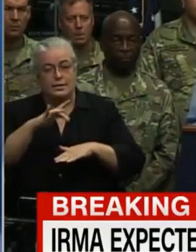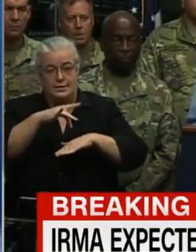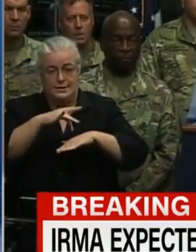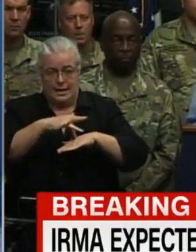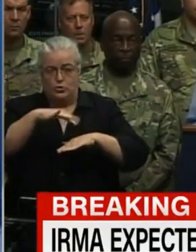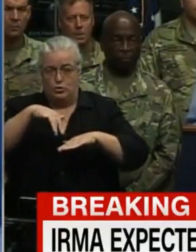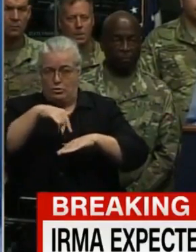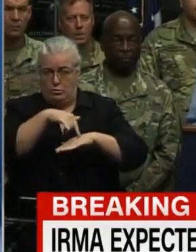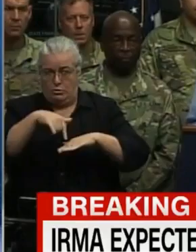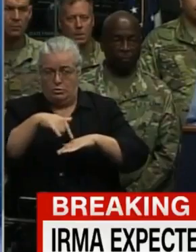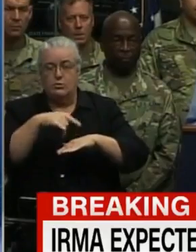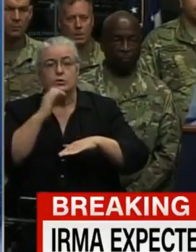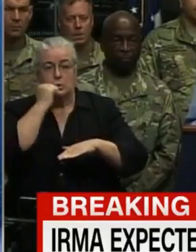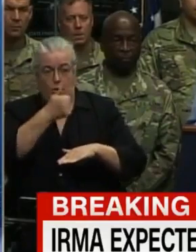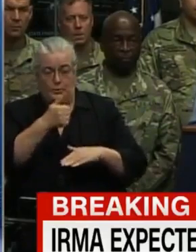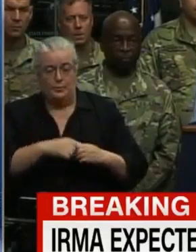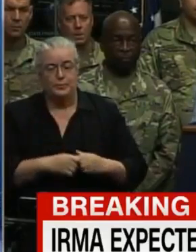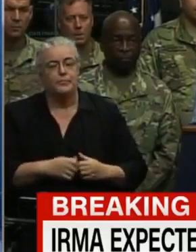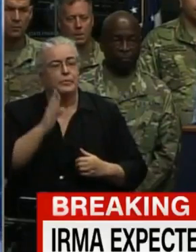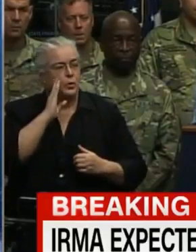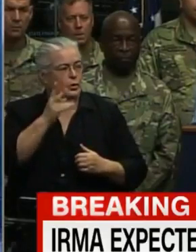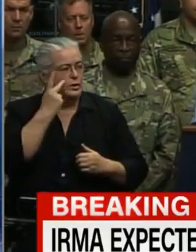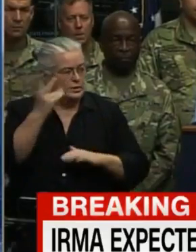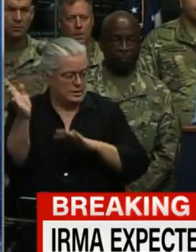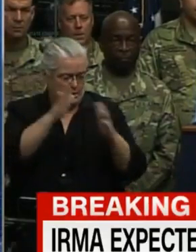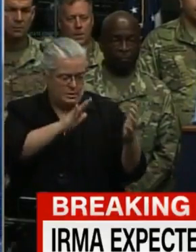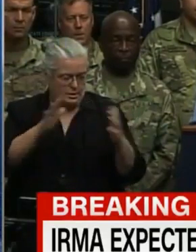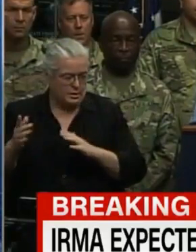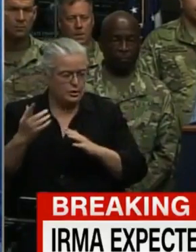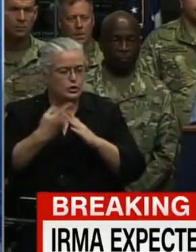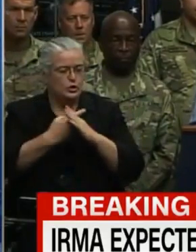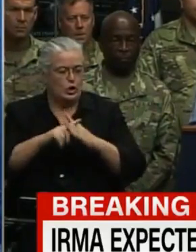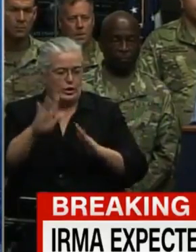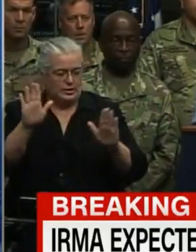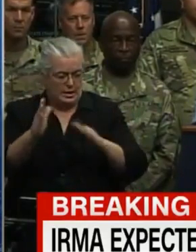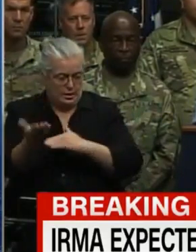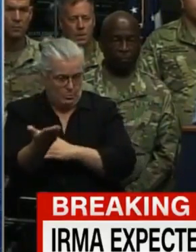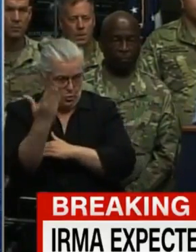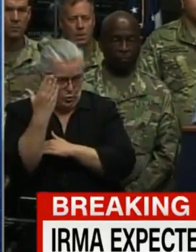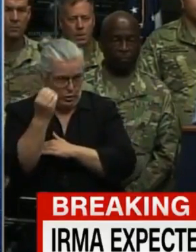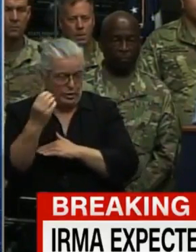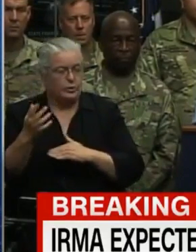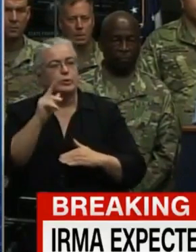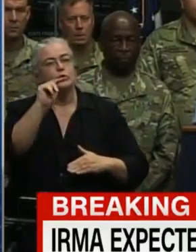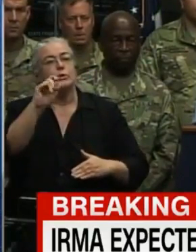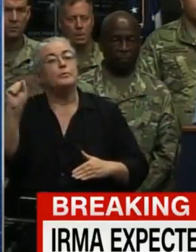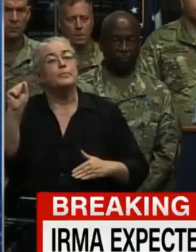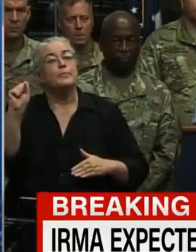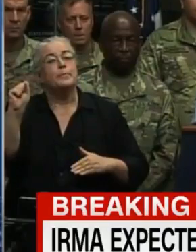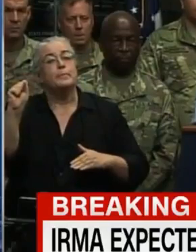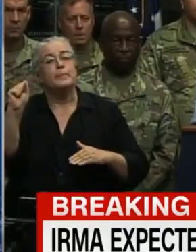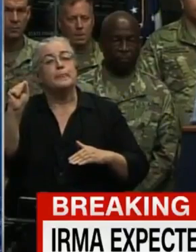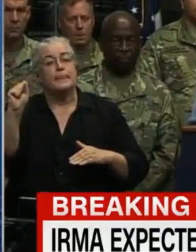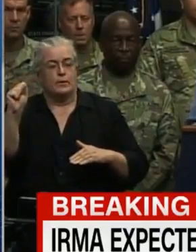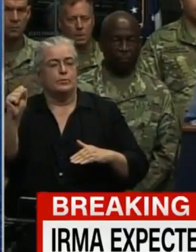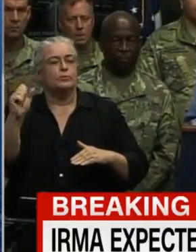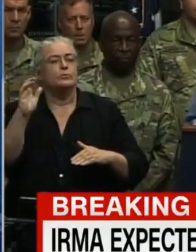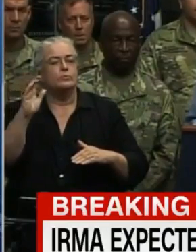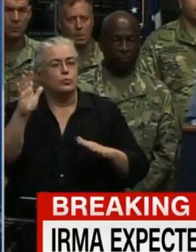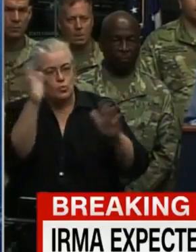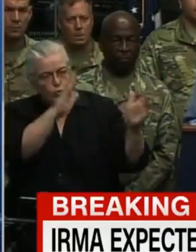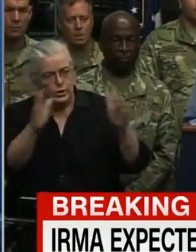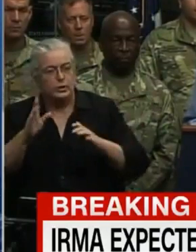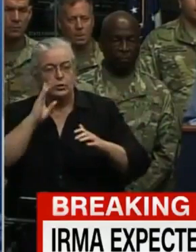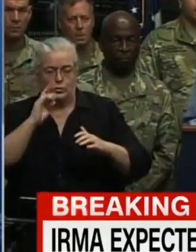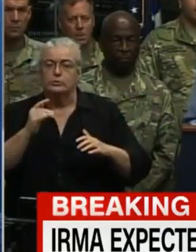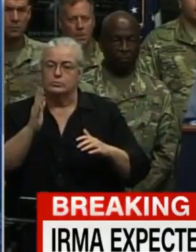Hurricane conditions will be felt across the west coast beginning Sunday morning. But tropical storm conditions will be felt across the warning